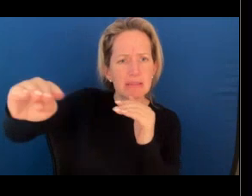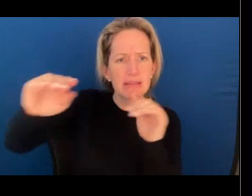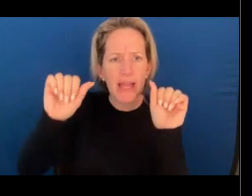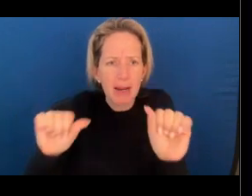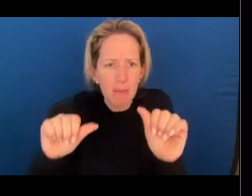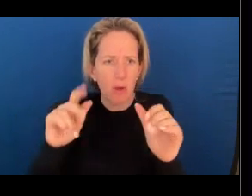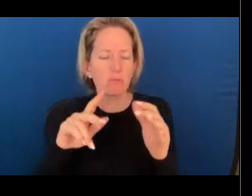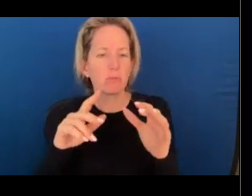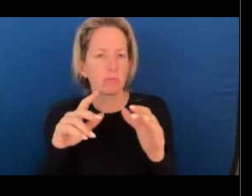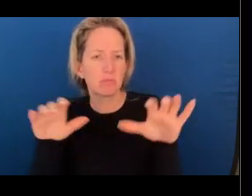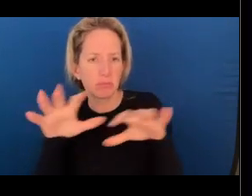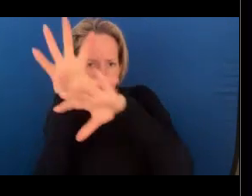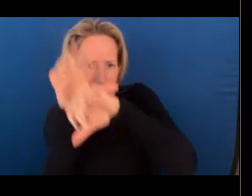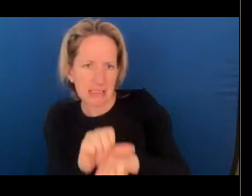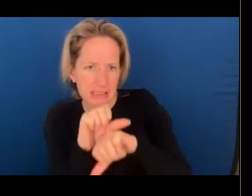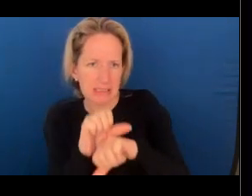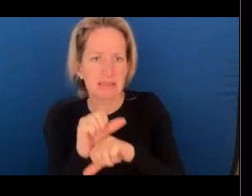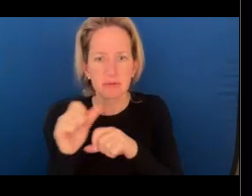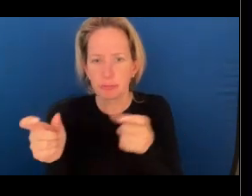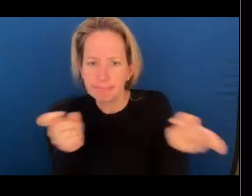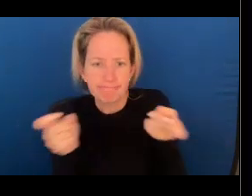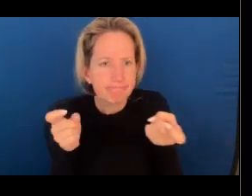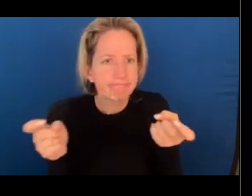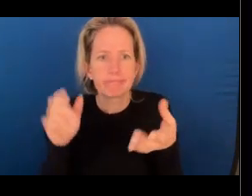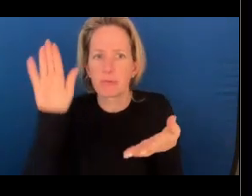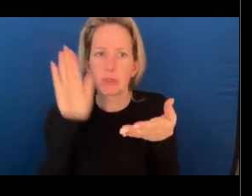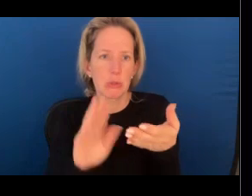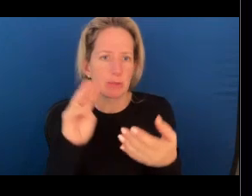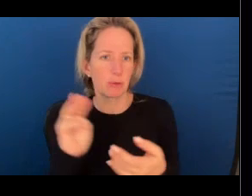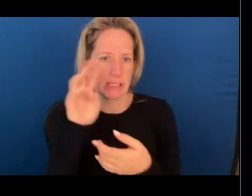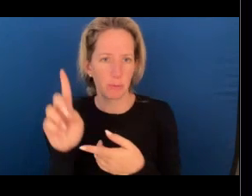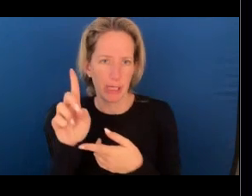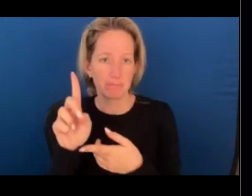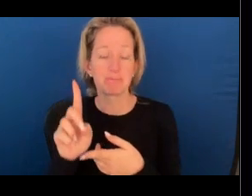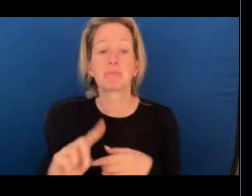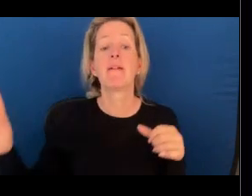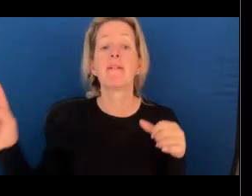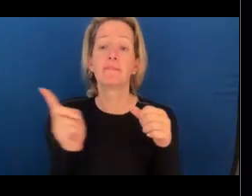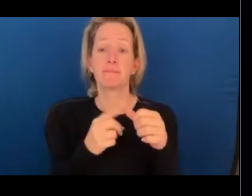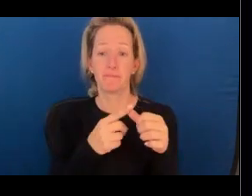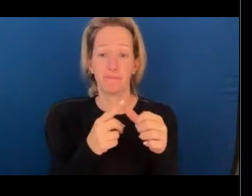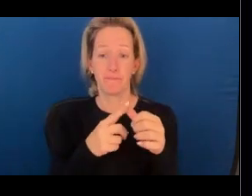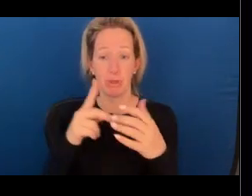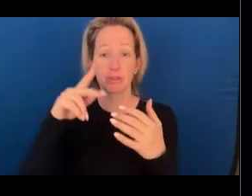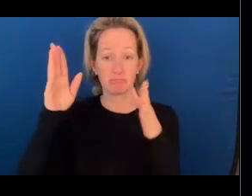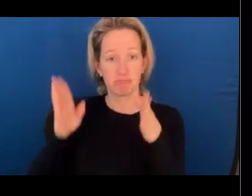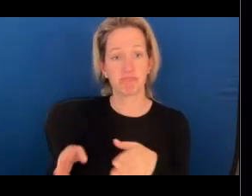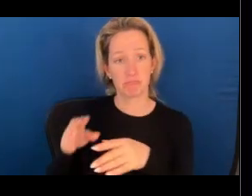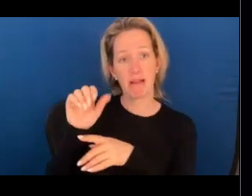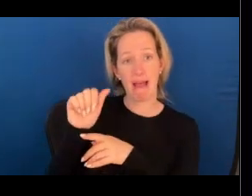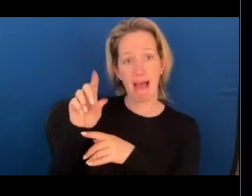Cod Coalition to shift tourism businesses to sustainable serviceware by Adam